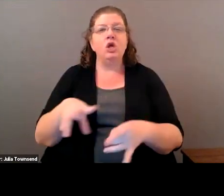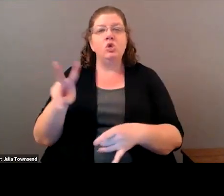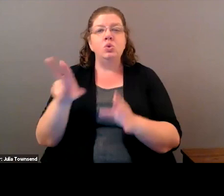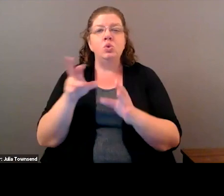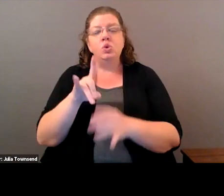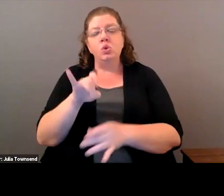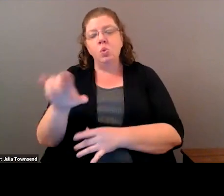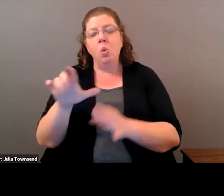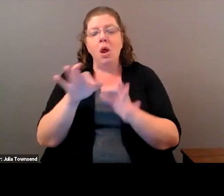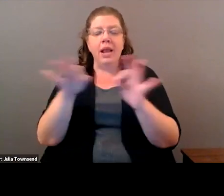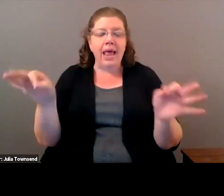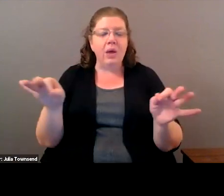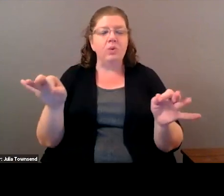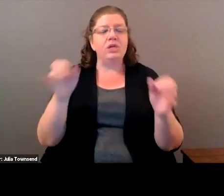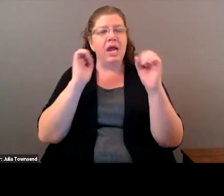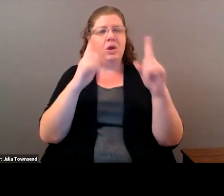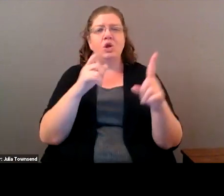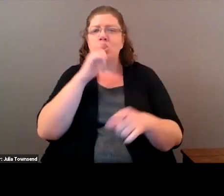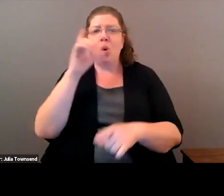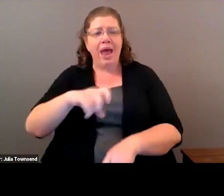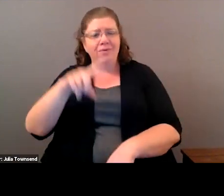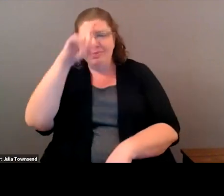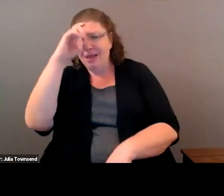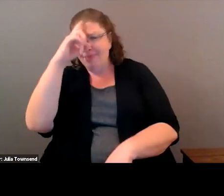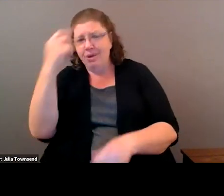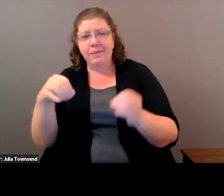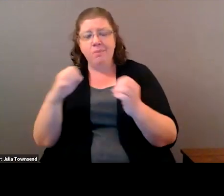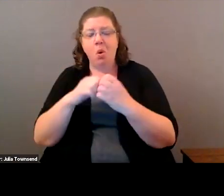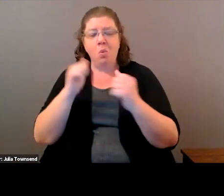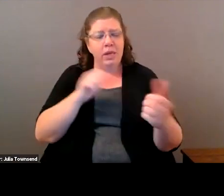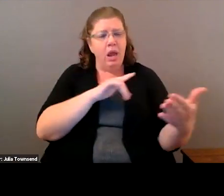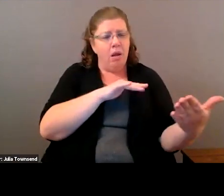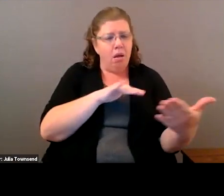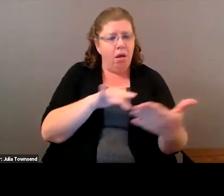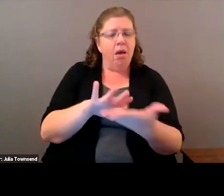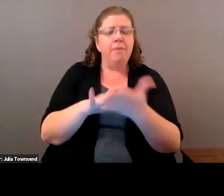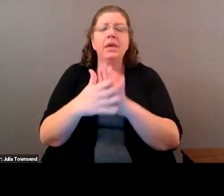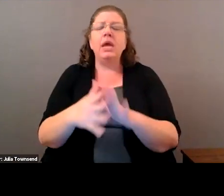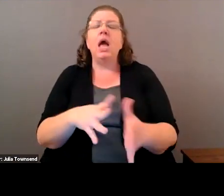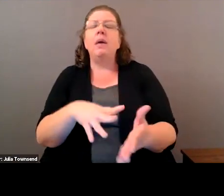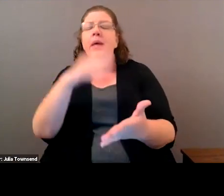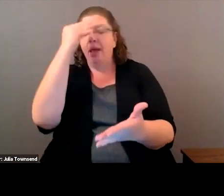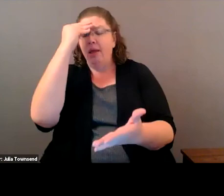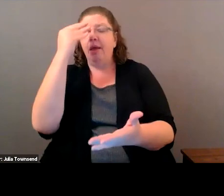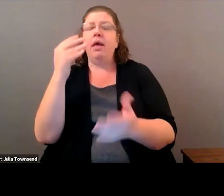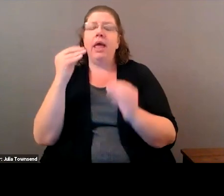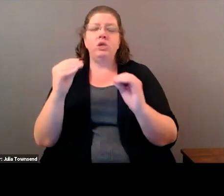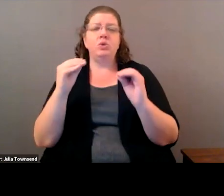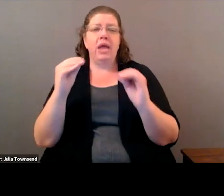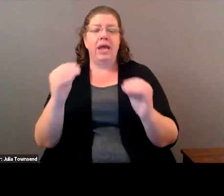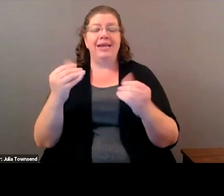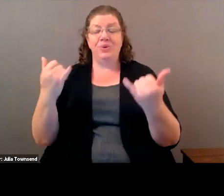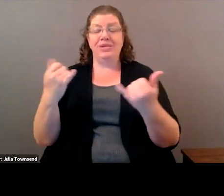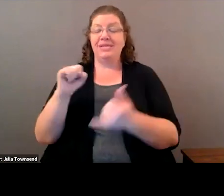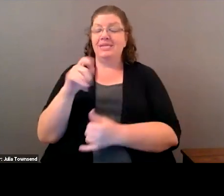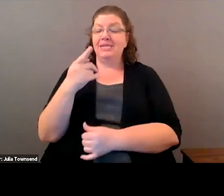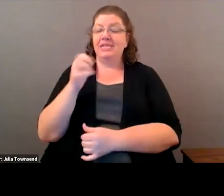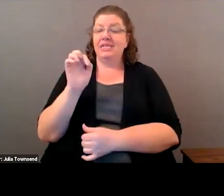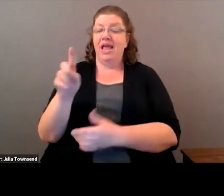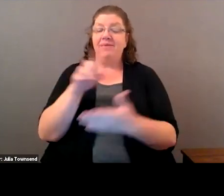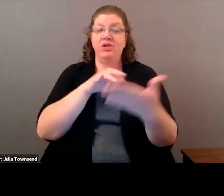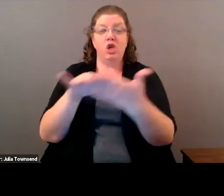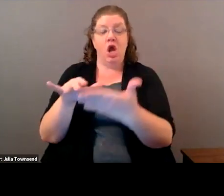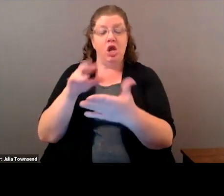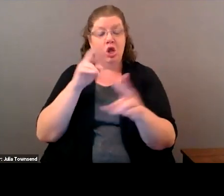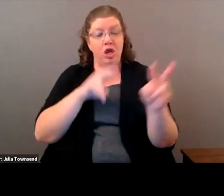education. We don't need to be skeptical anymore. We can be educated. For example, a recent Stanford study looked at the effectiveness of dual